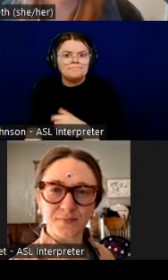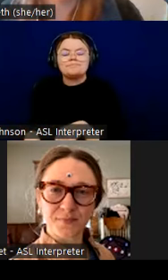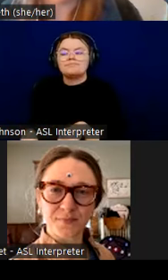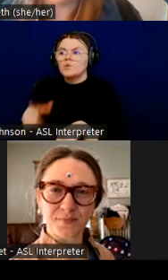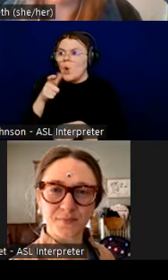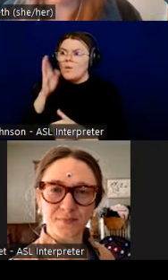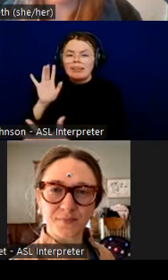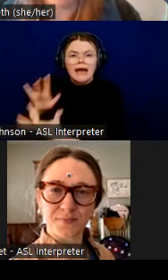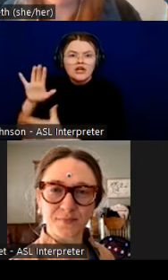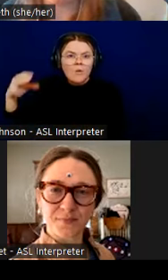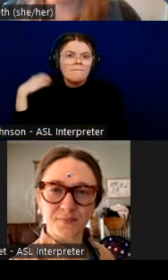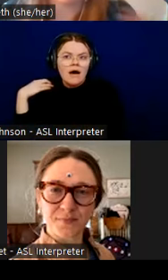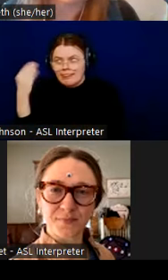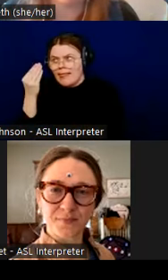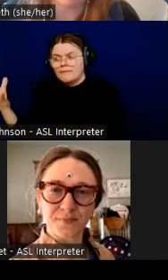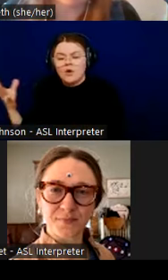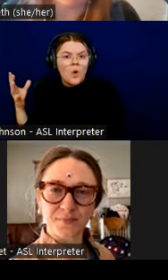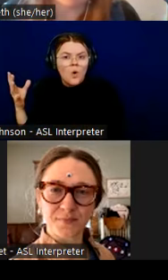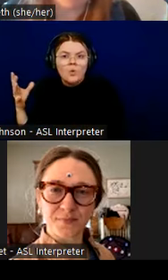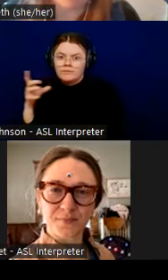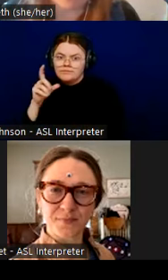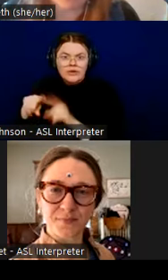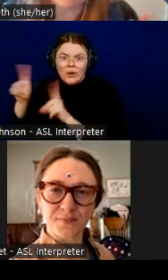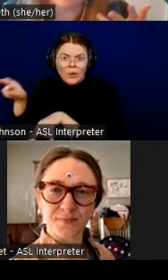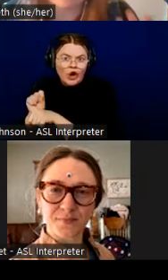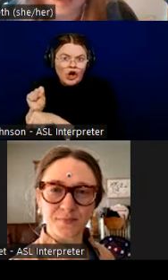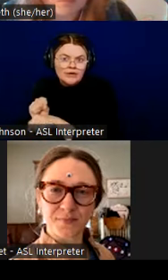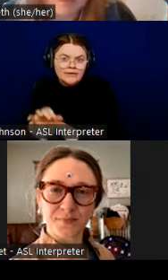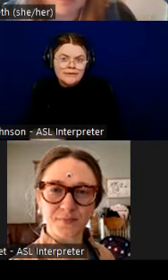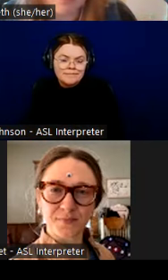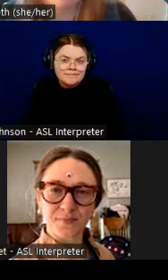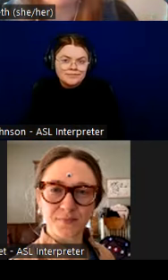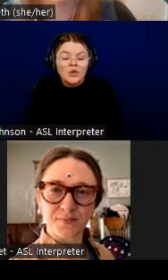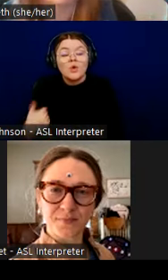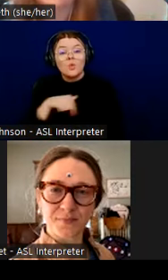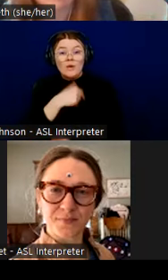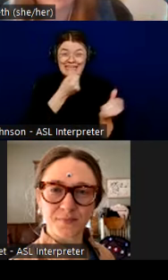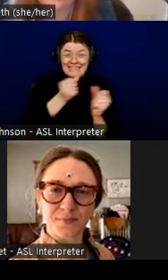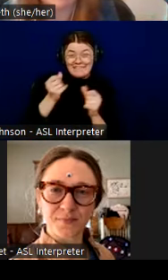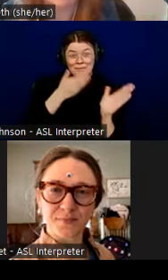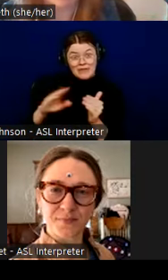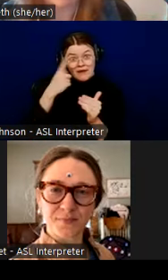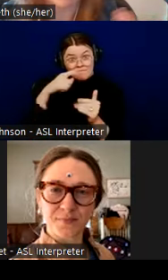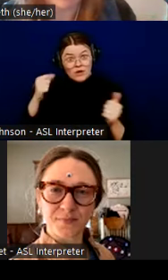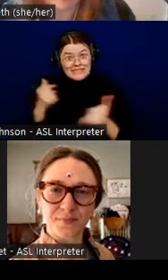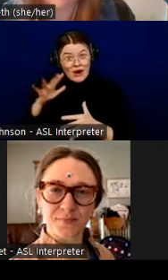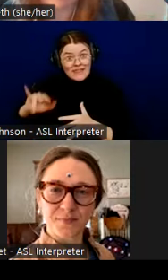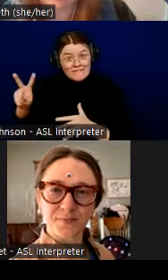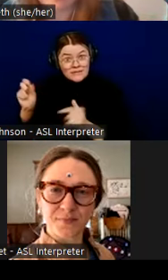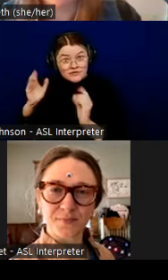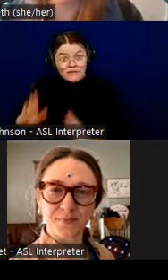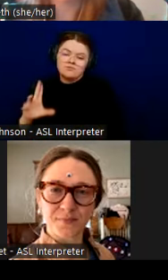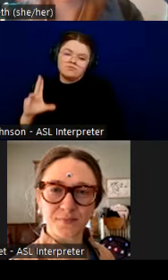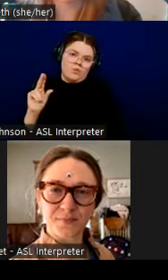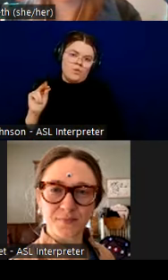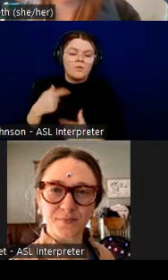days? Again, we don't safety plan around this possibility to scare people, but to prepare people in case they need that